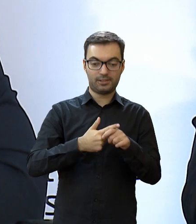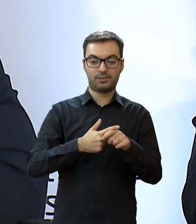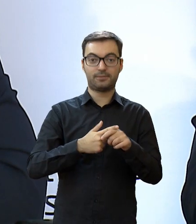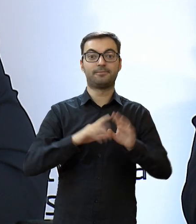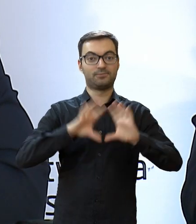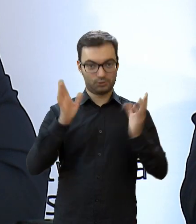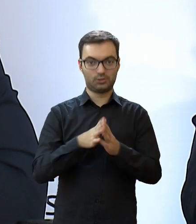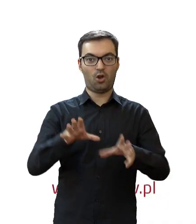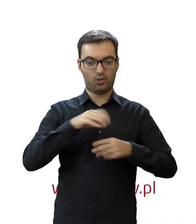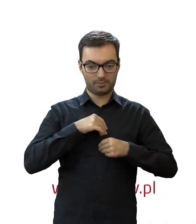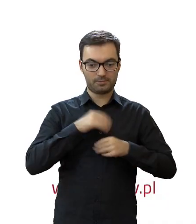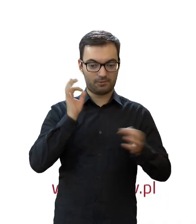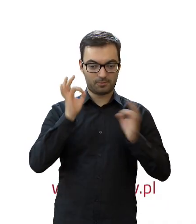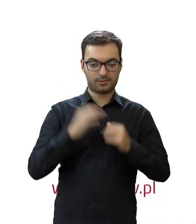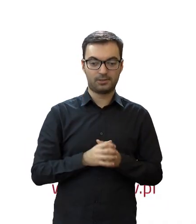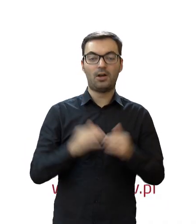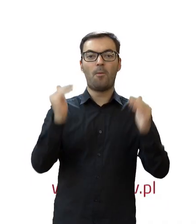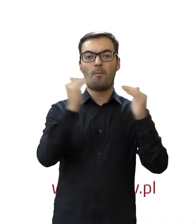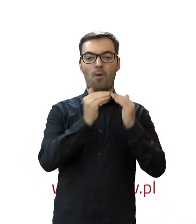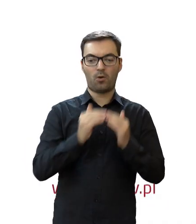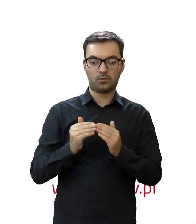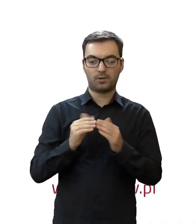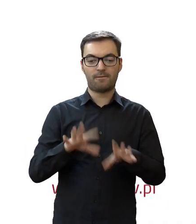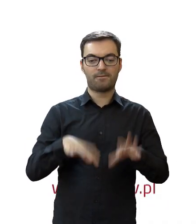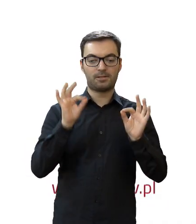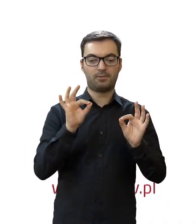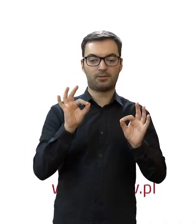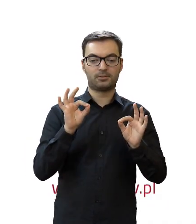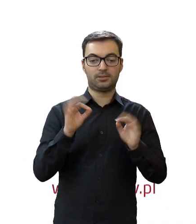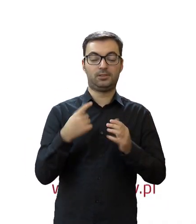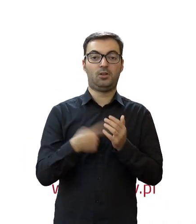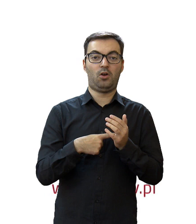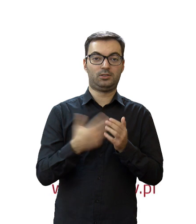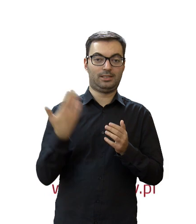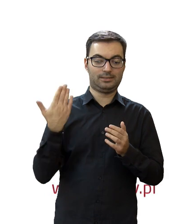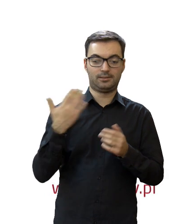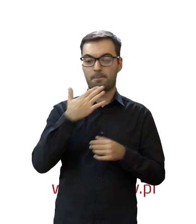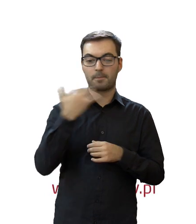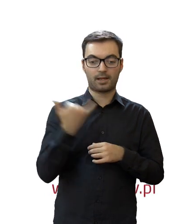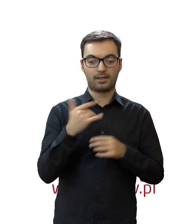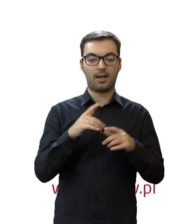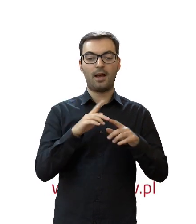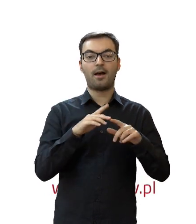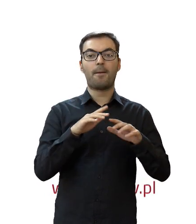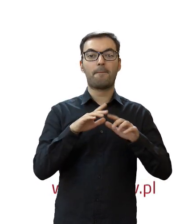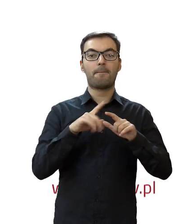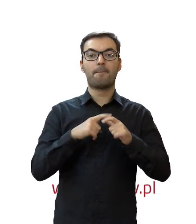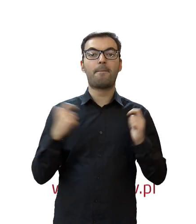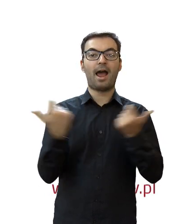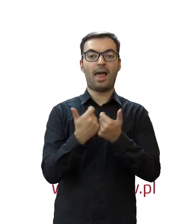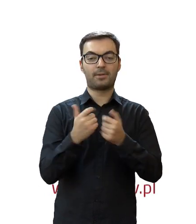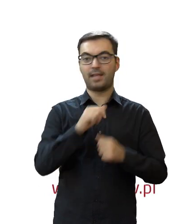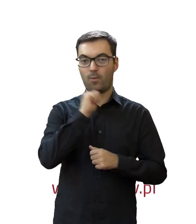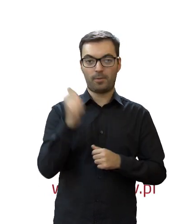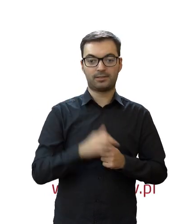If we compare it with the May European Parliament elections, we can see that today,